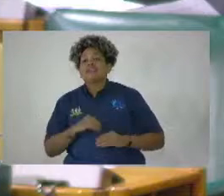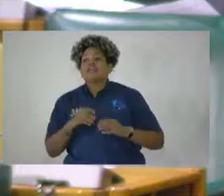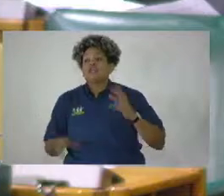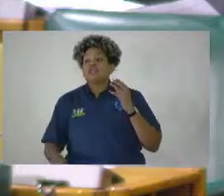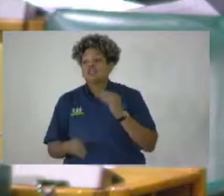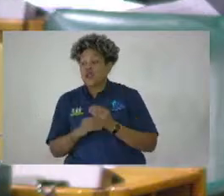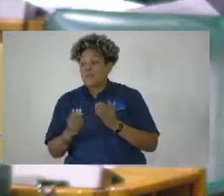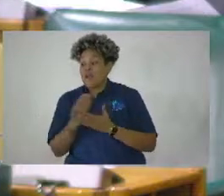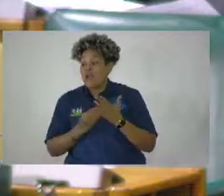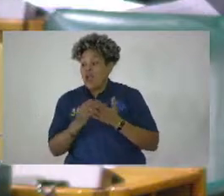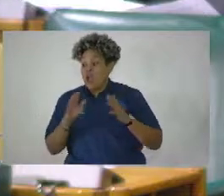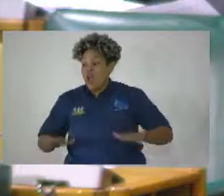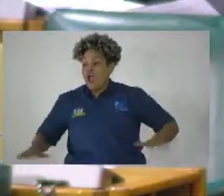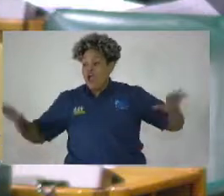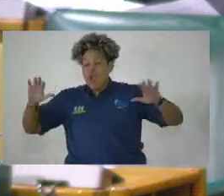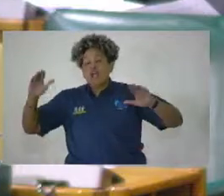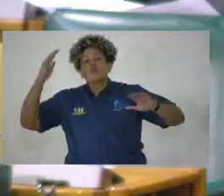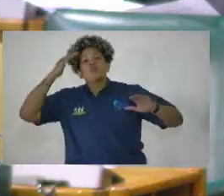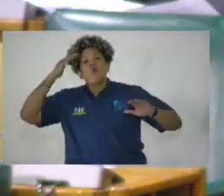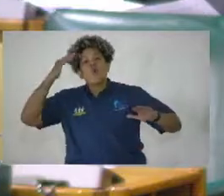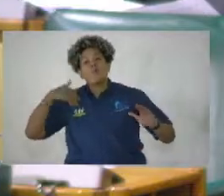supplementary, everybody's aware of.